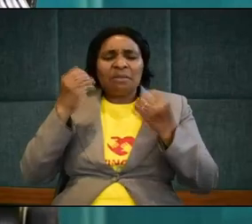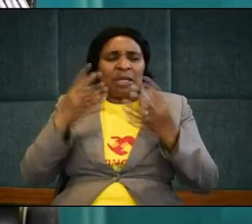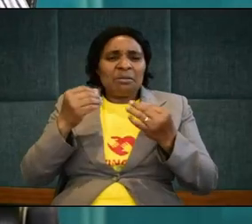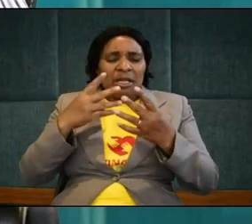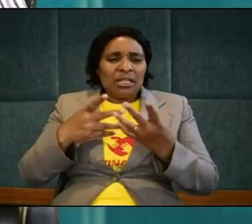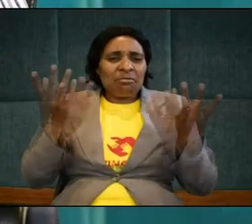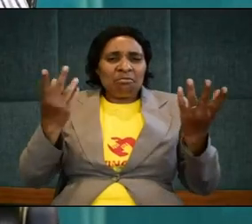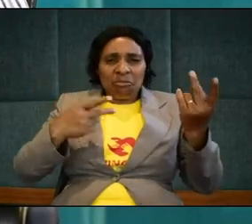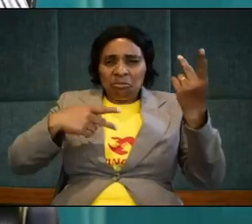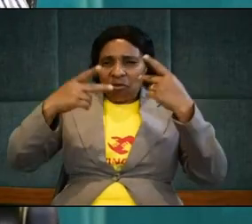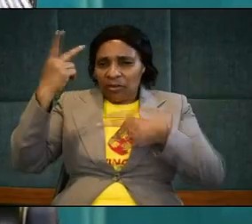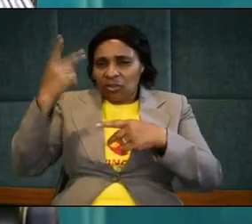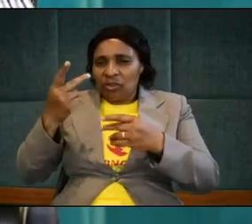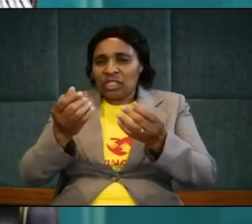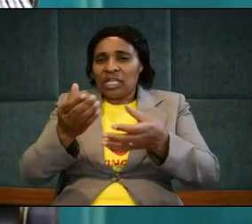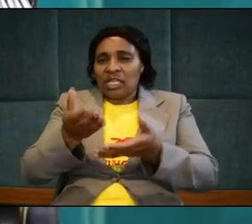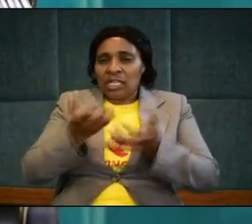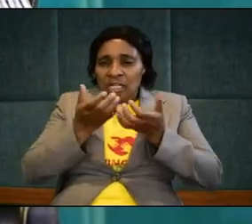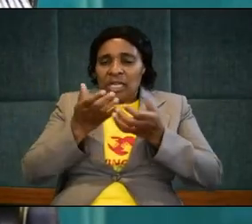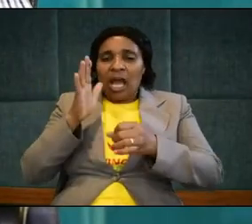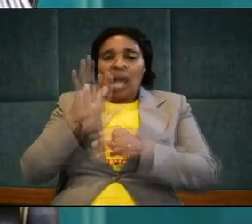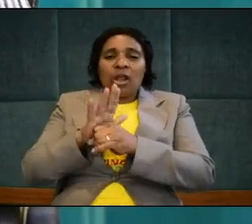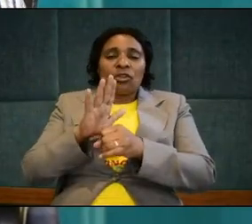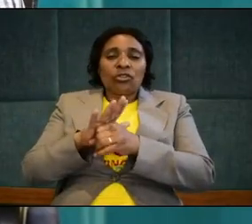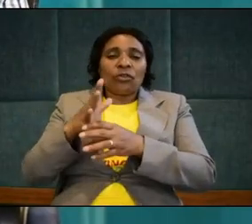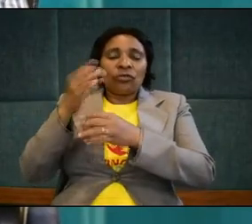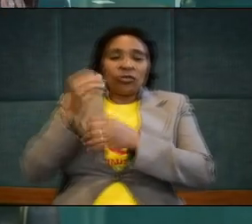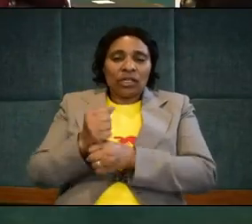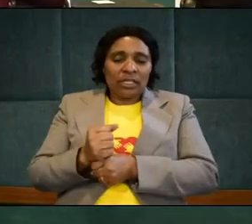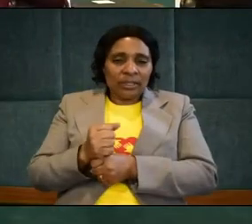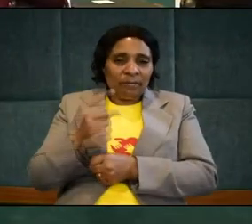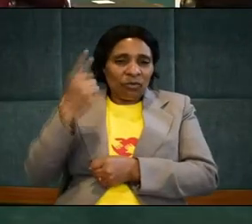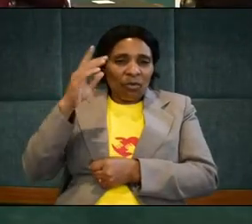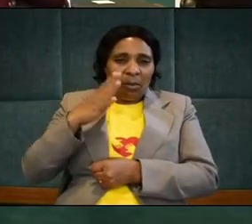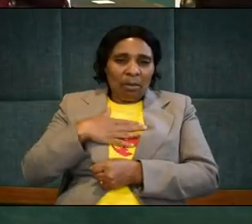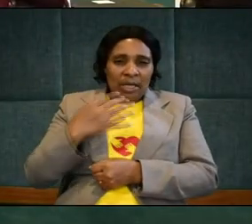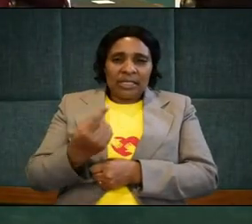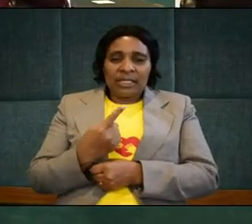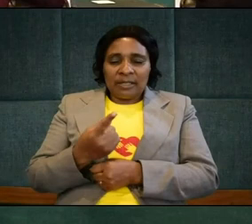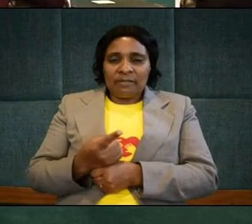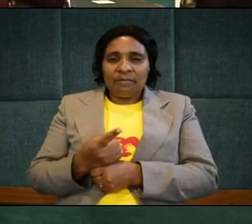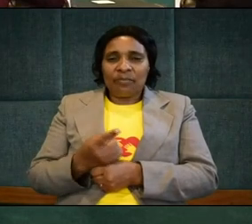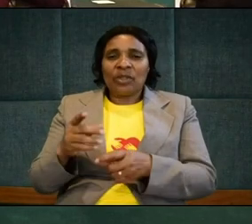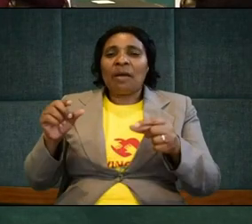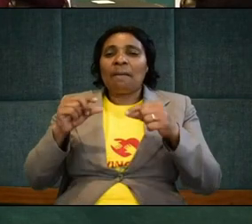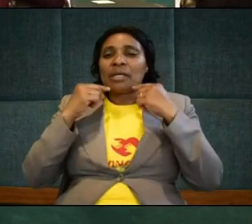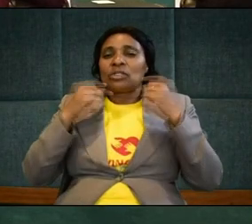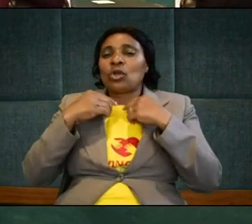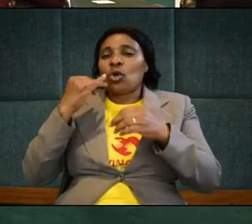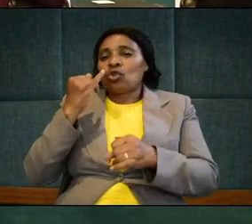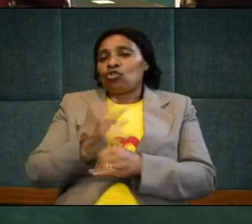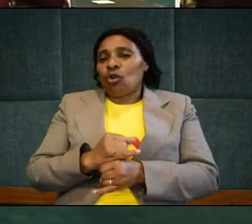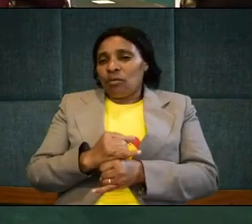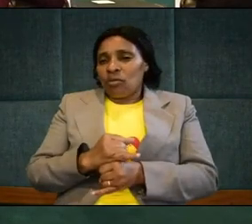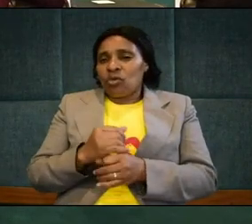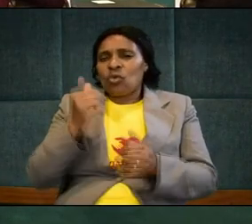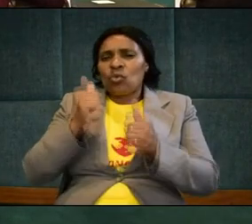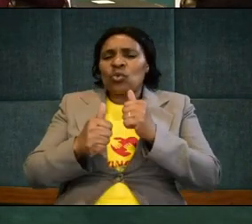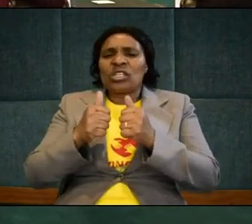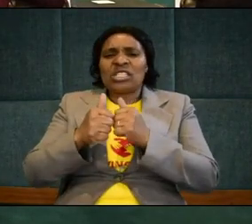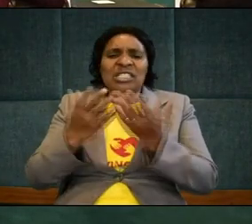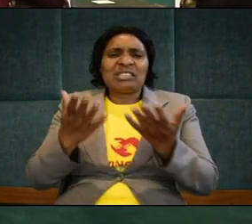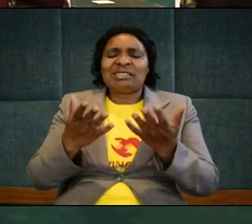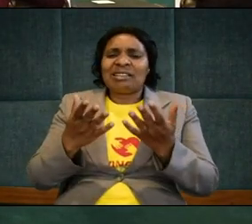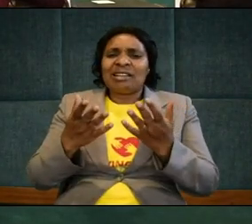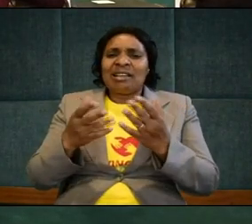professions need a lot of trust. Yeah. And for myself, I would look at the pastoral work as a career that requires a